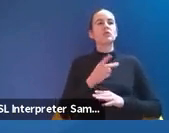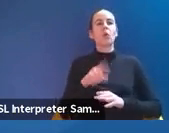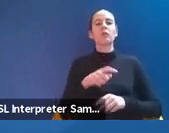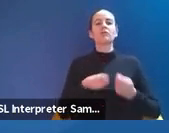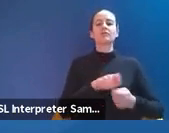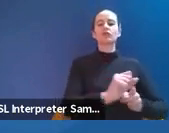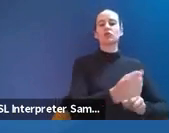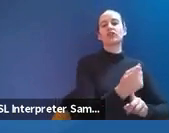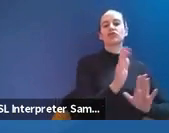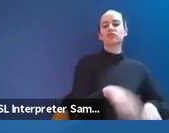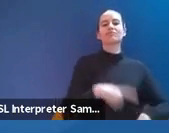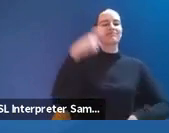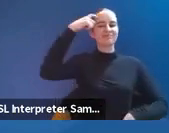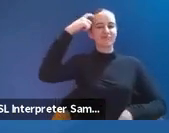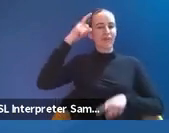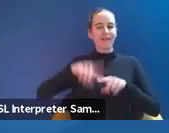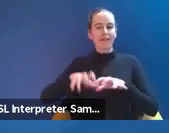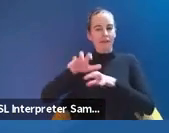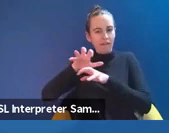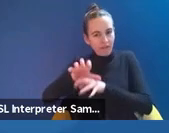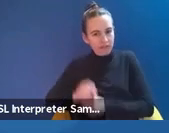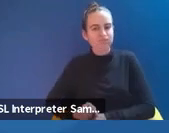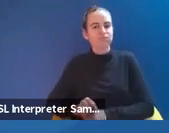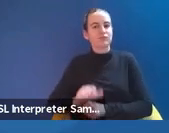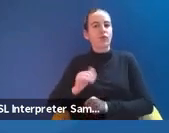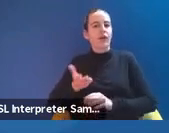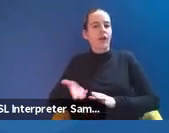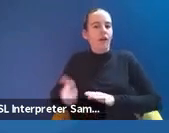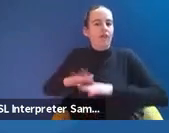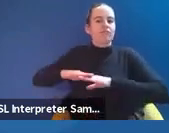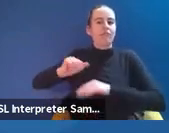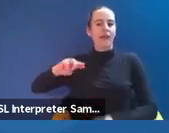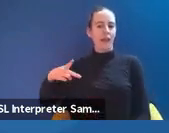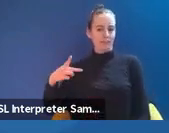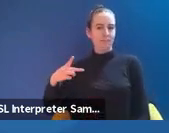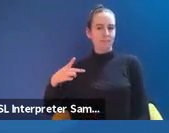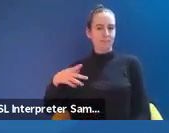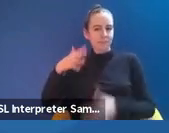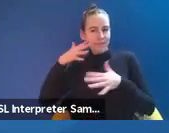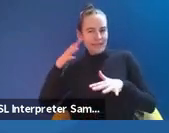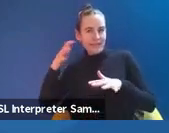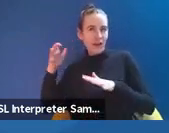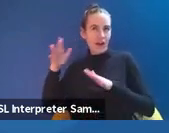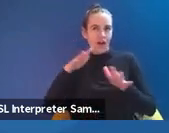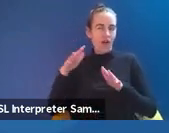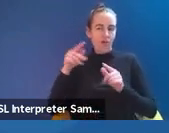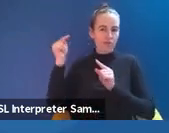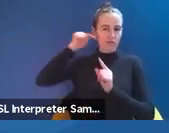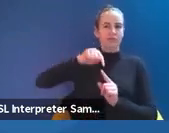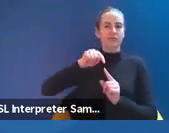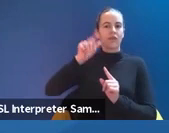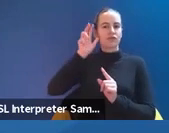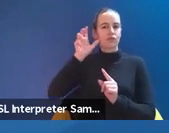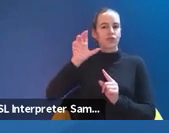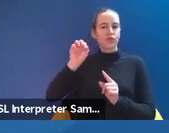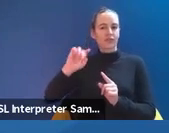doesn't have enough time to adapt to that amplification and to getting that sound back to that auditory cortex. So the